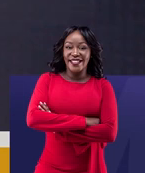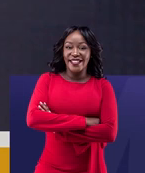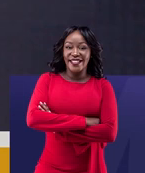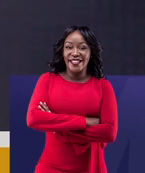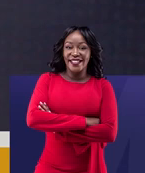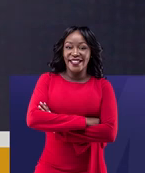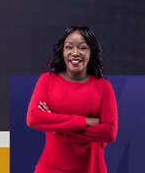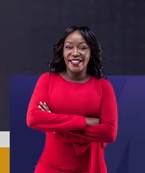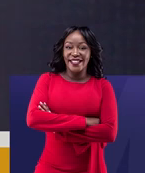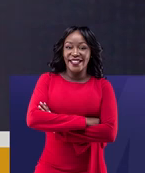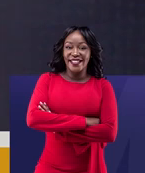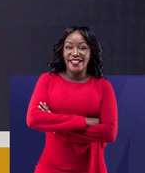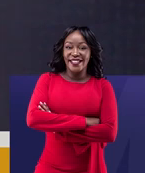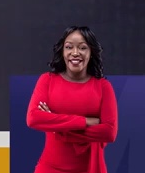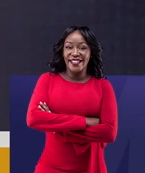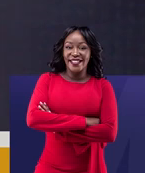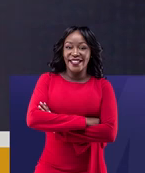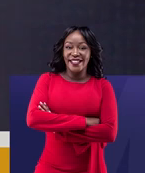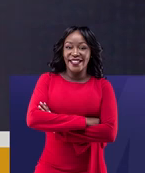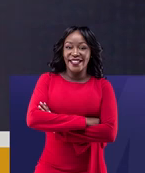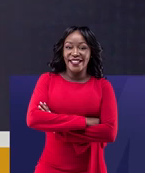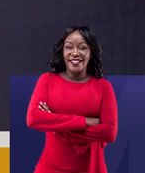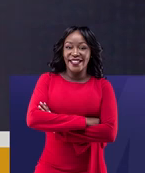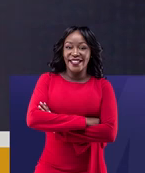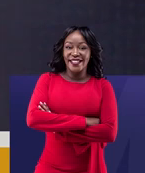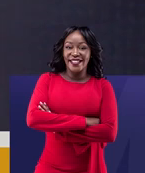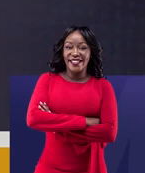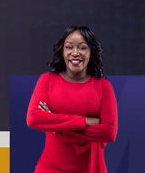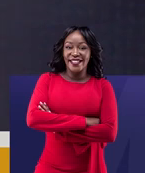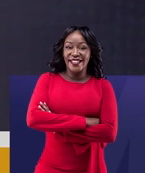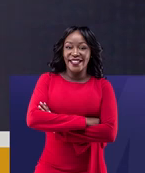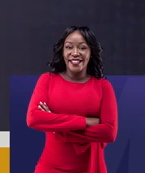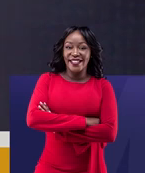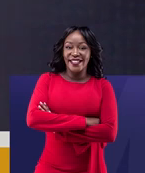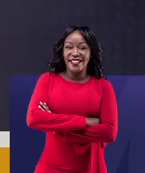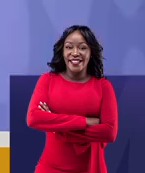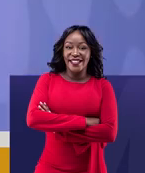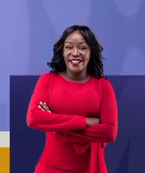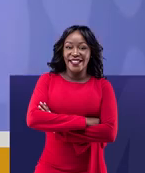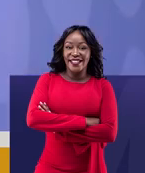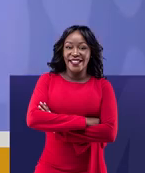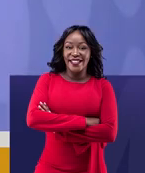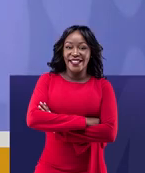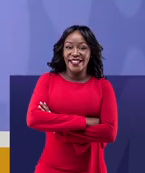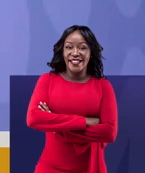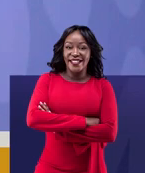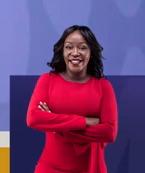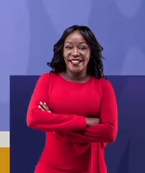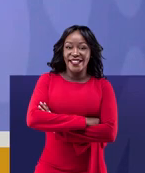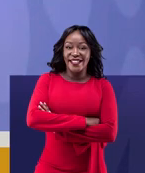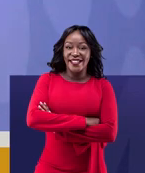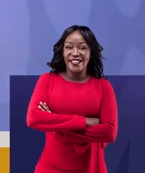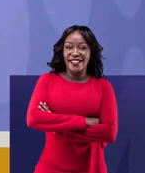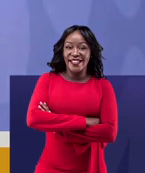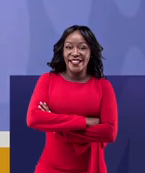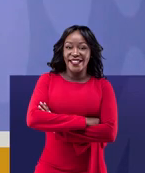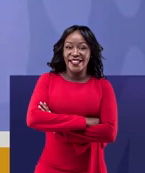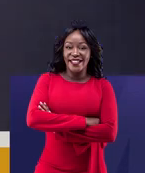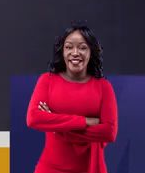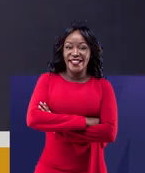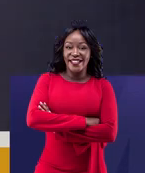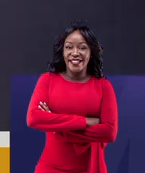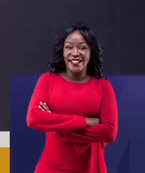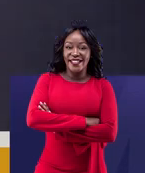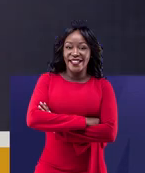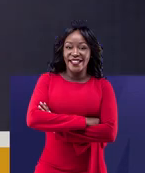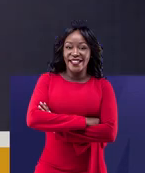could want delivered to you in 45 minutes. And different categories for us range in time from 30 minutes up to about sort of